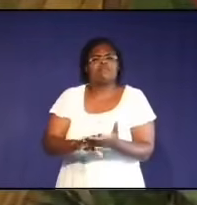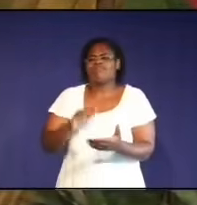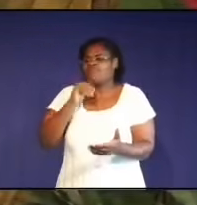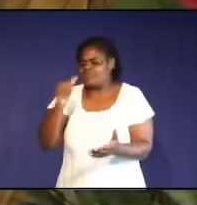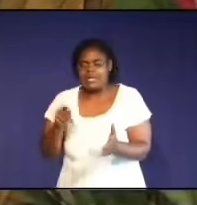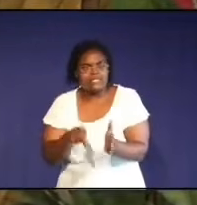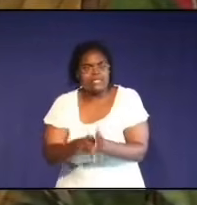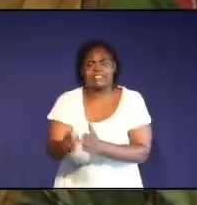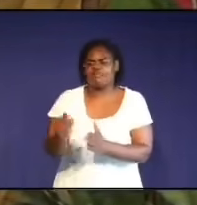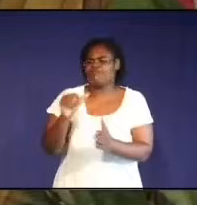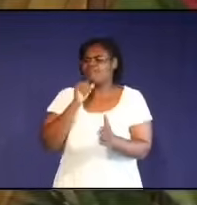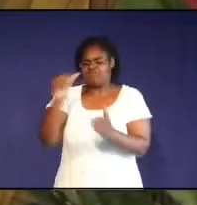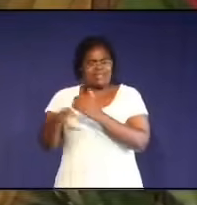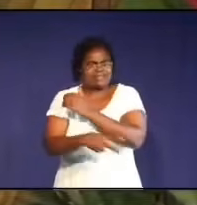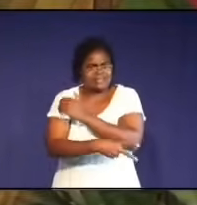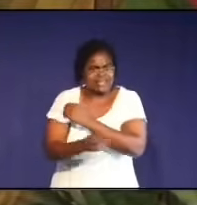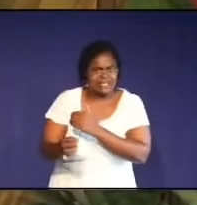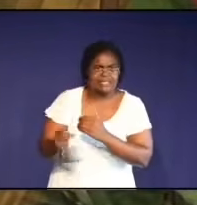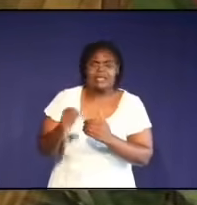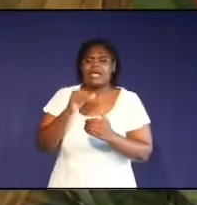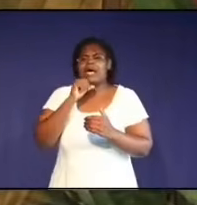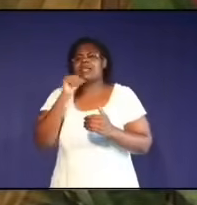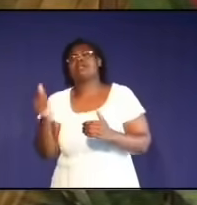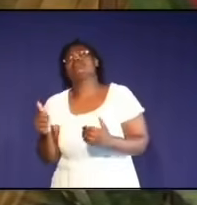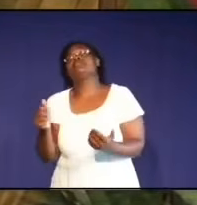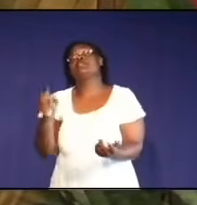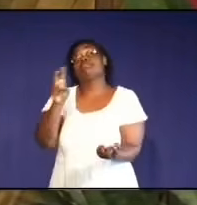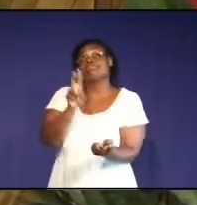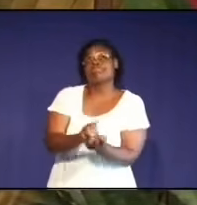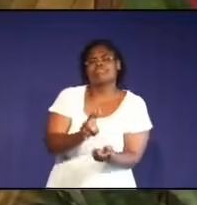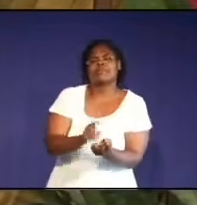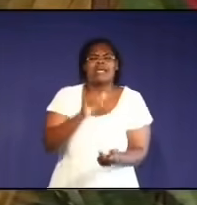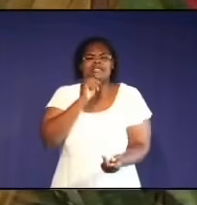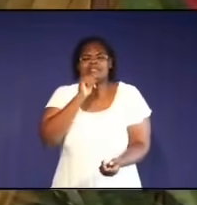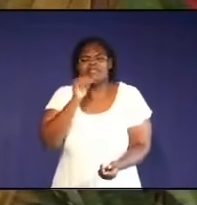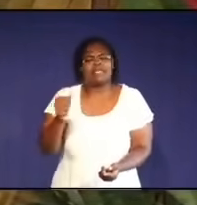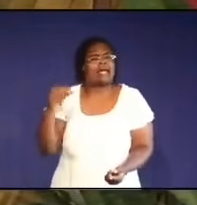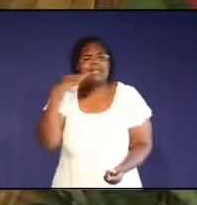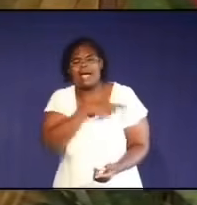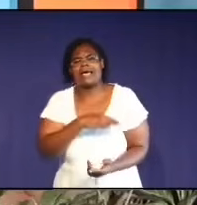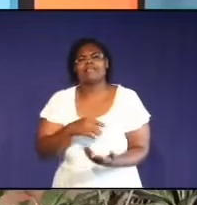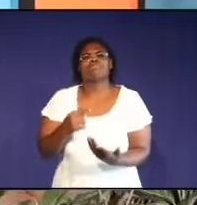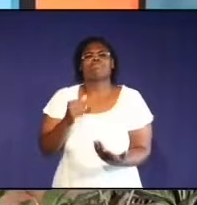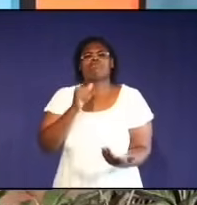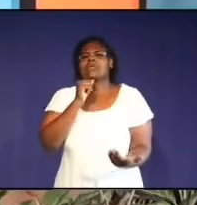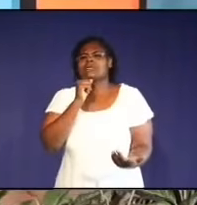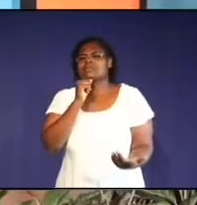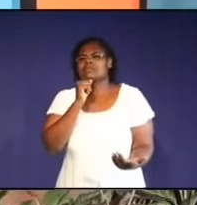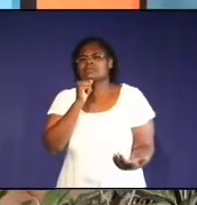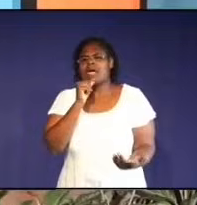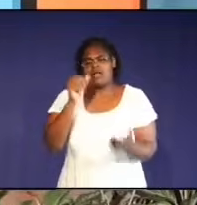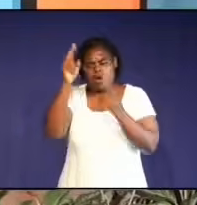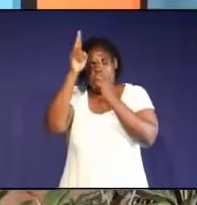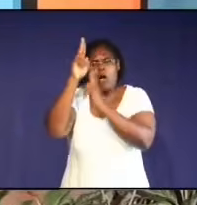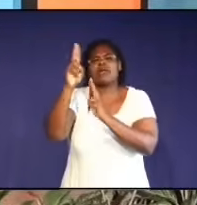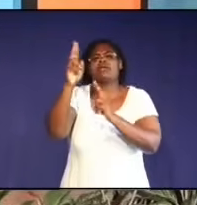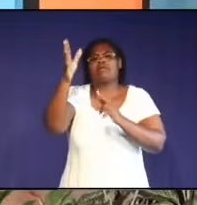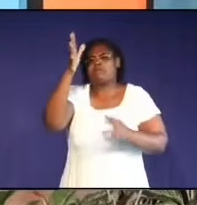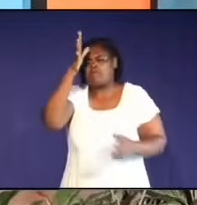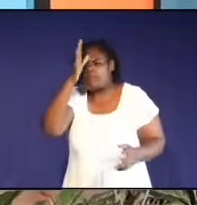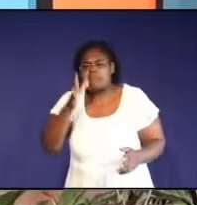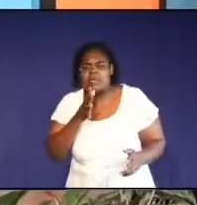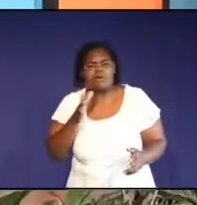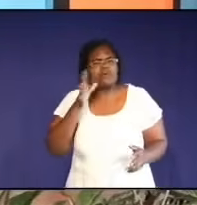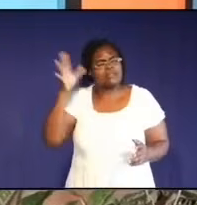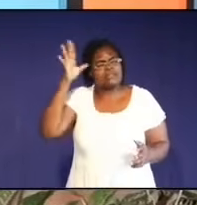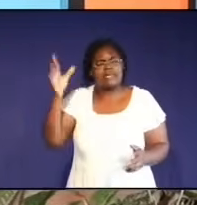not steal, and thou shalt not commit adultery, and thou shalt not tell lies, and you shall honor your mother and your father,